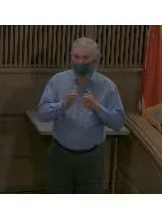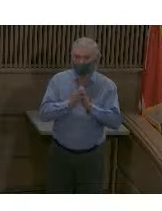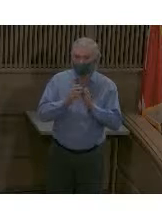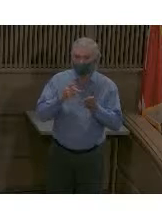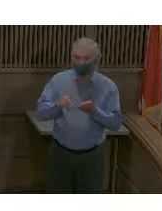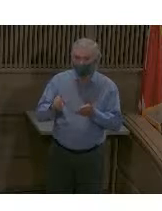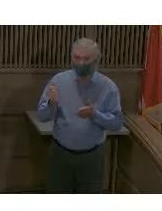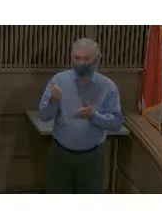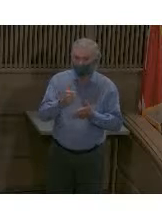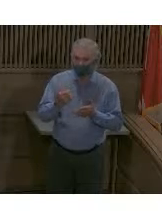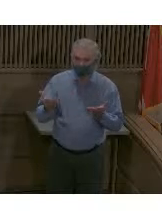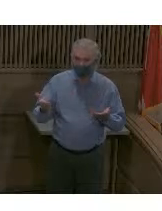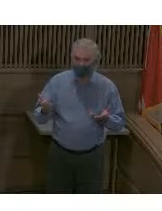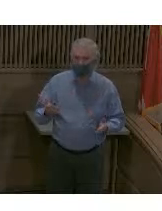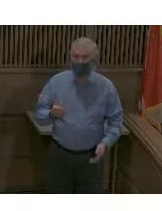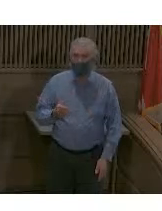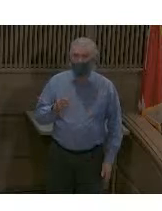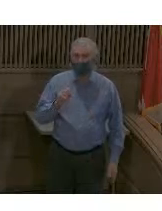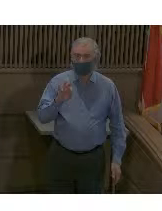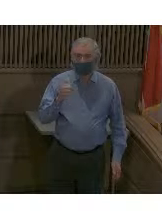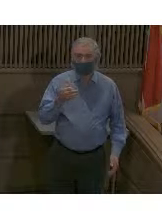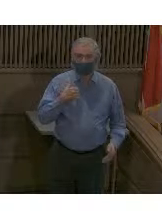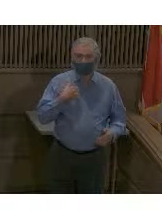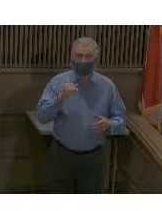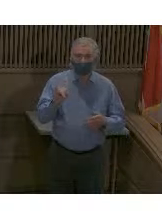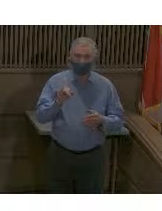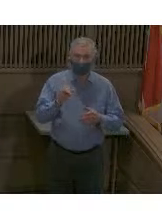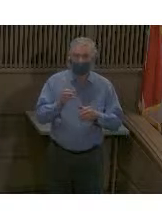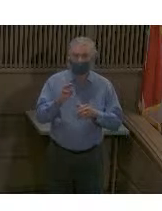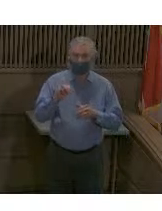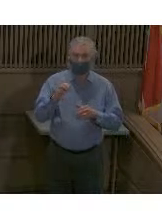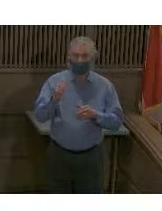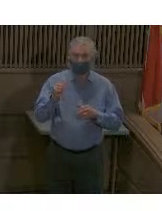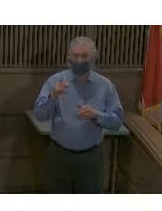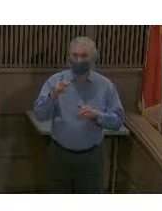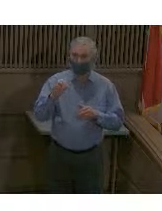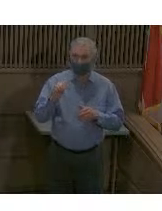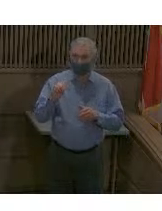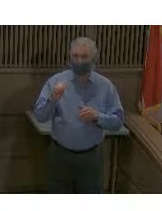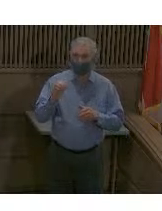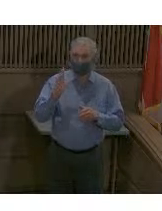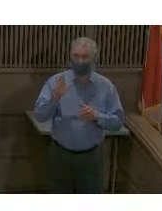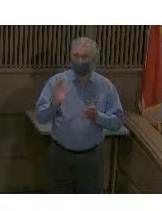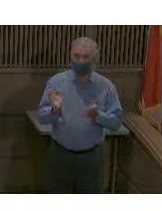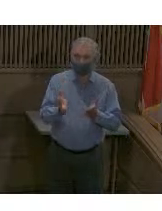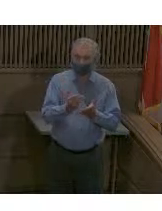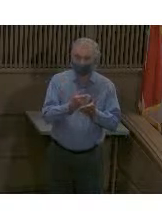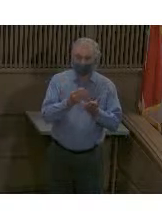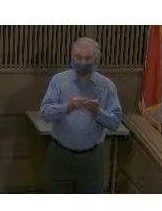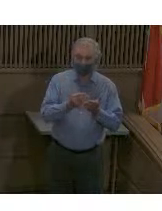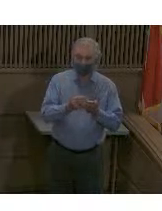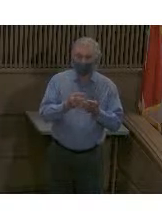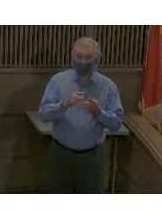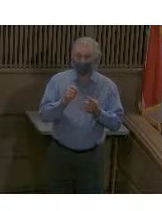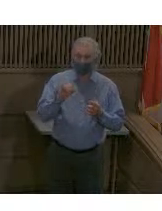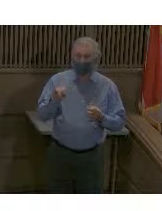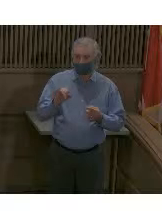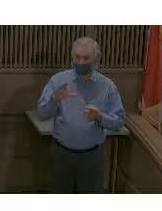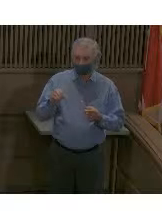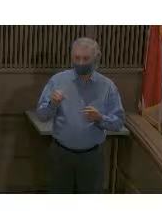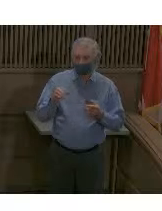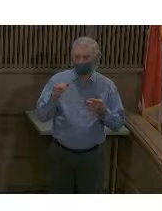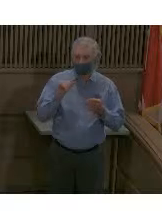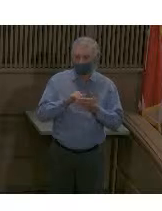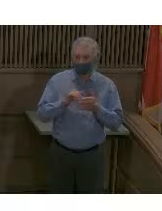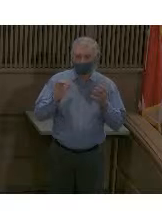anything. But if you have insurance, MAKO will be able to collect a fee from the insurance company, and